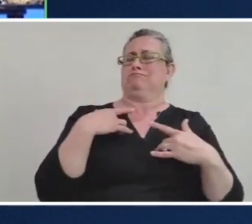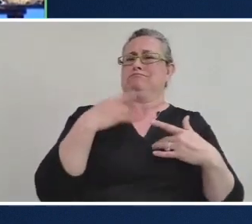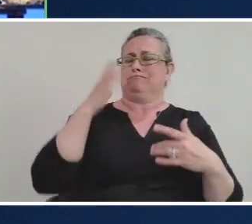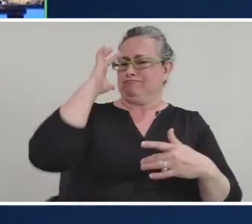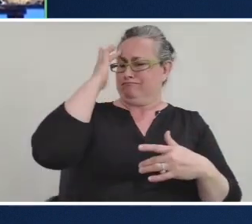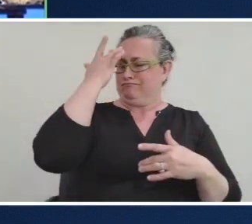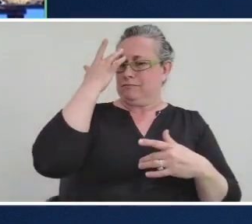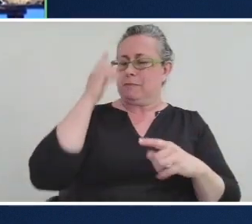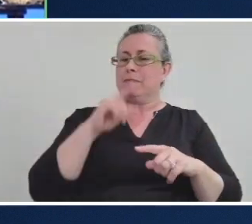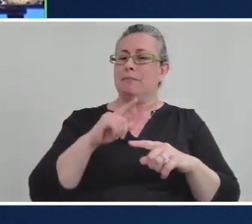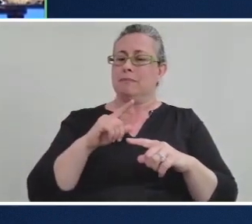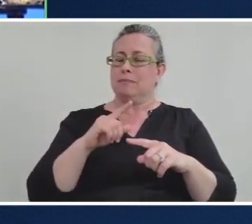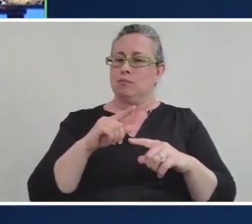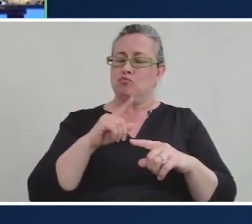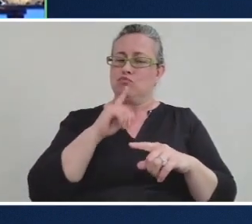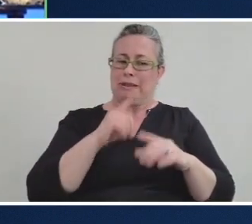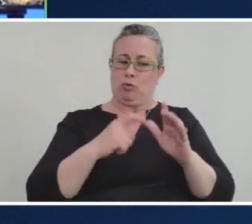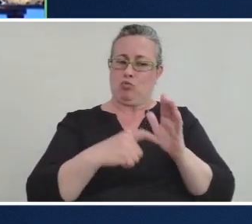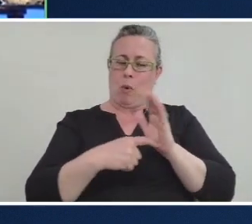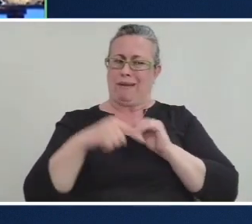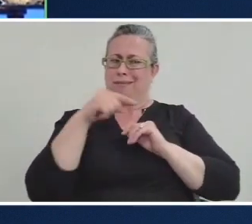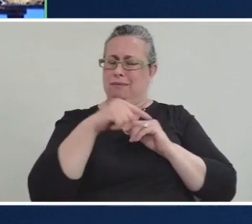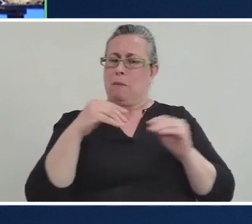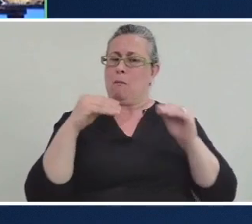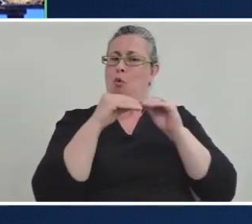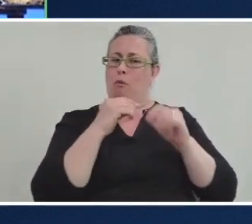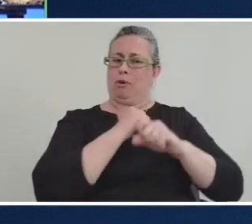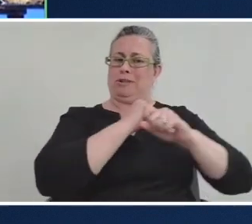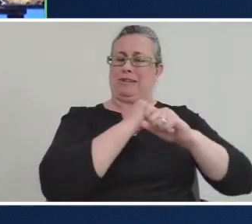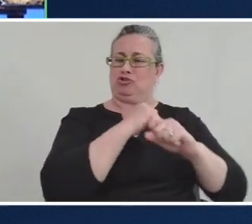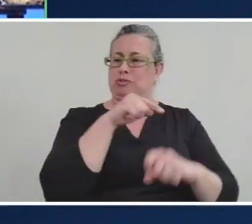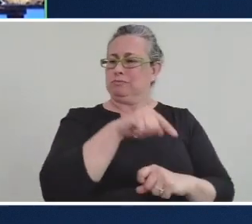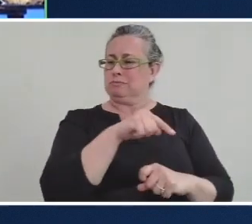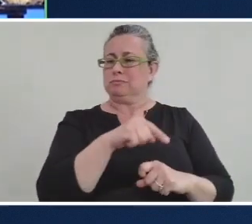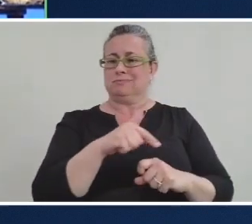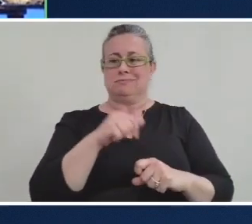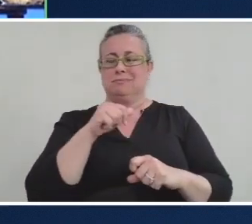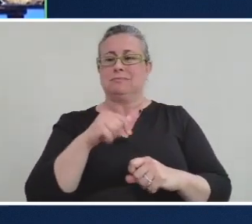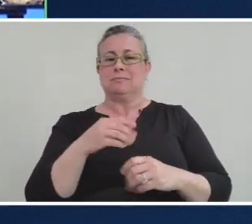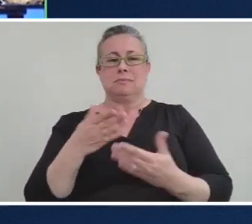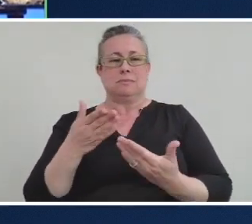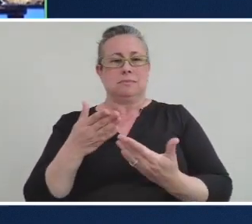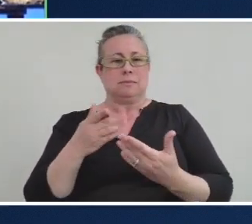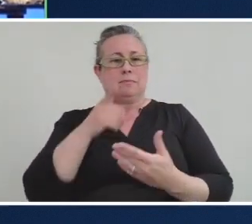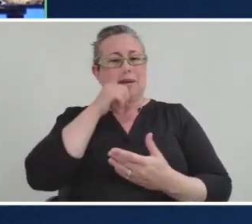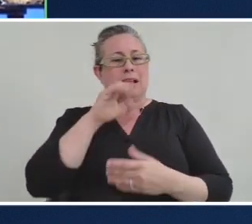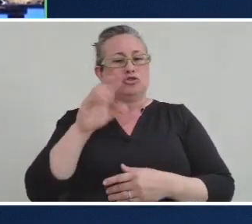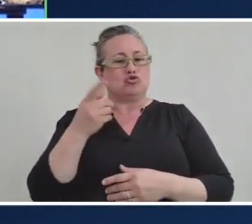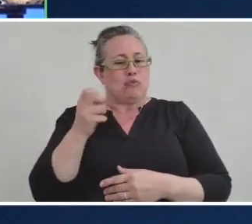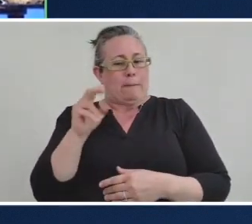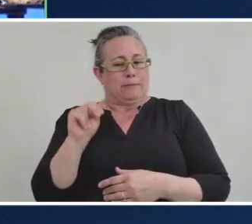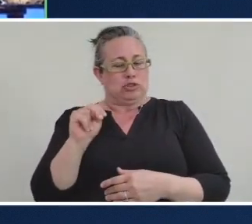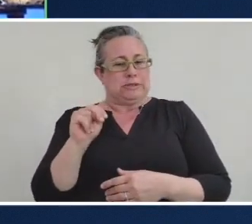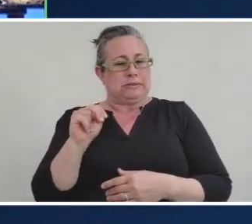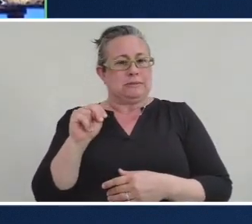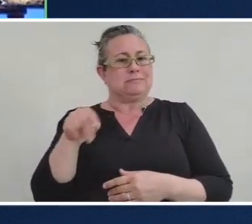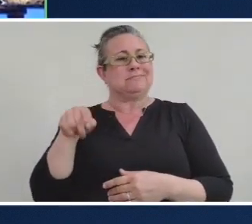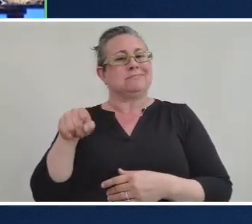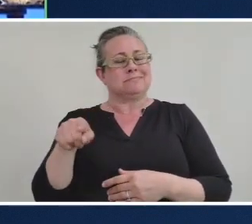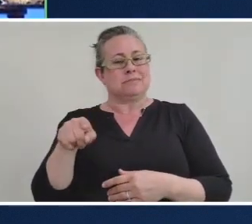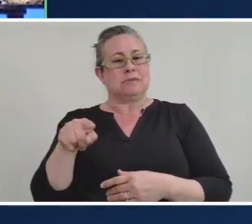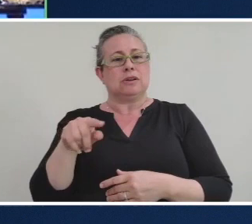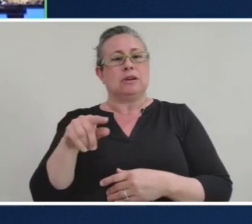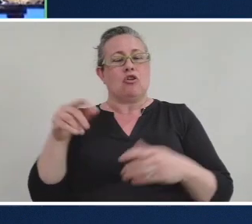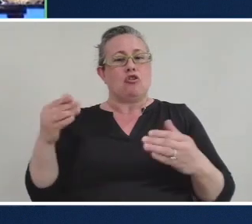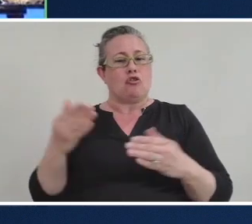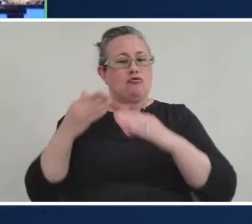protection, more collaboration between countries and governments, because corruption is a transnational phenomenon and